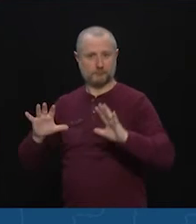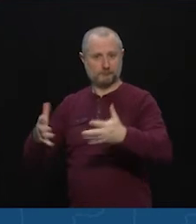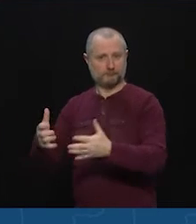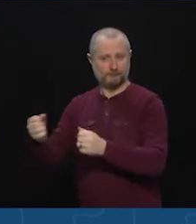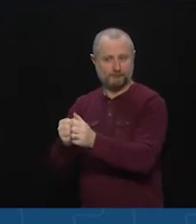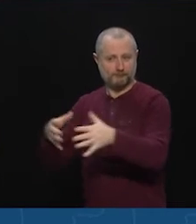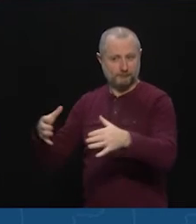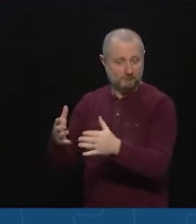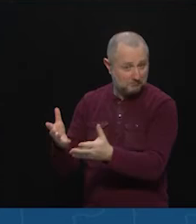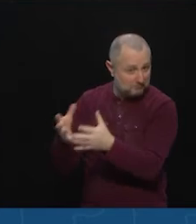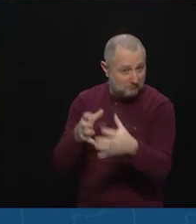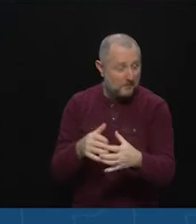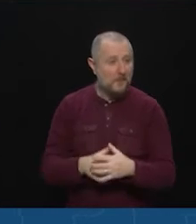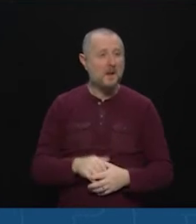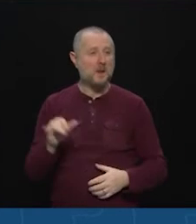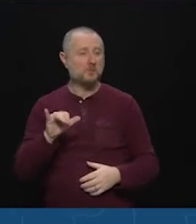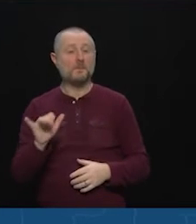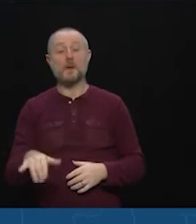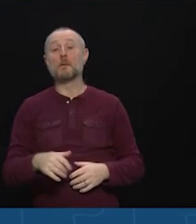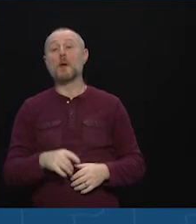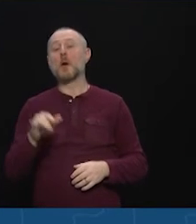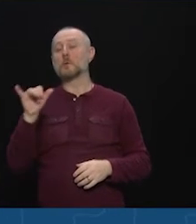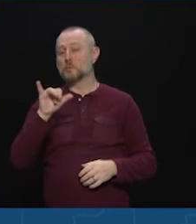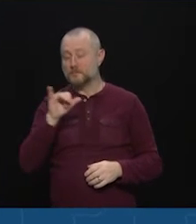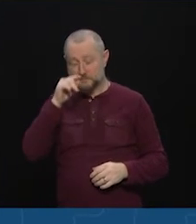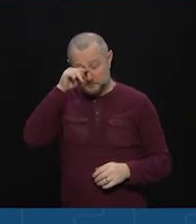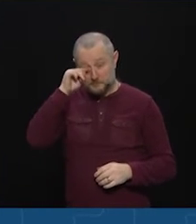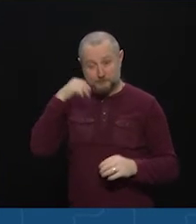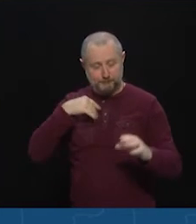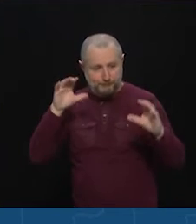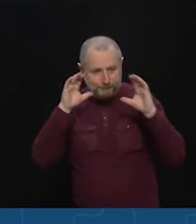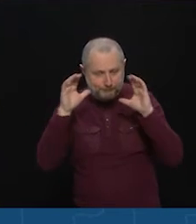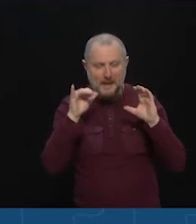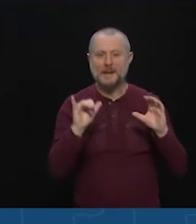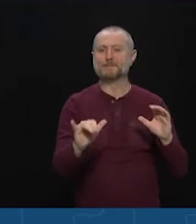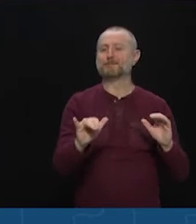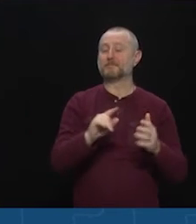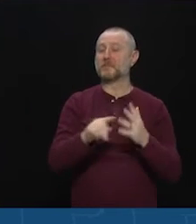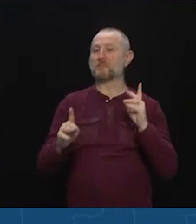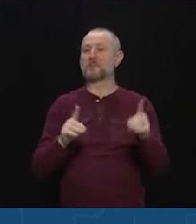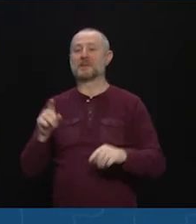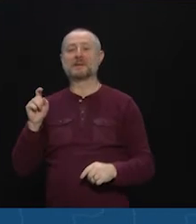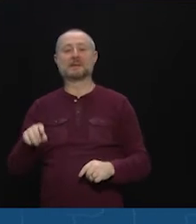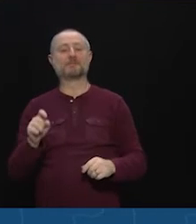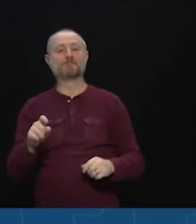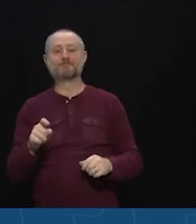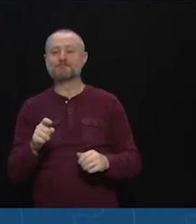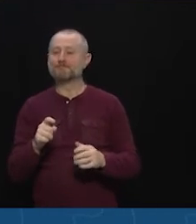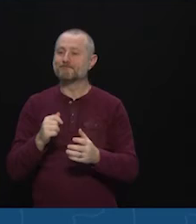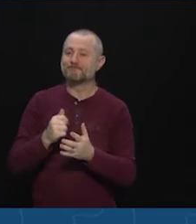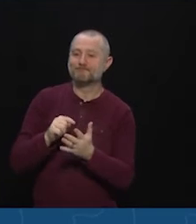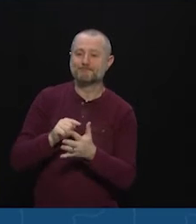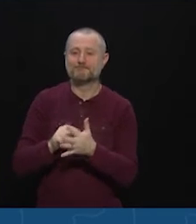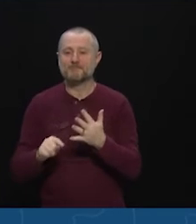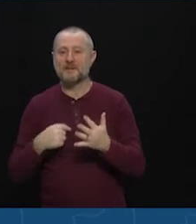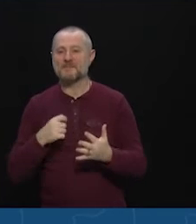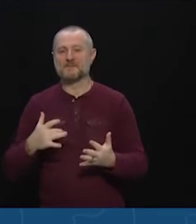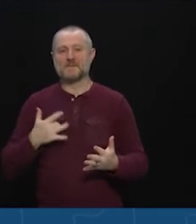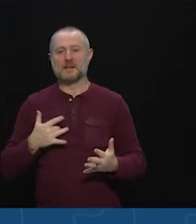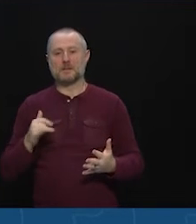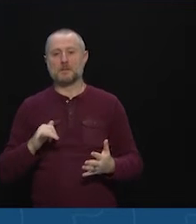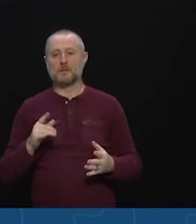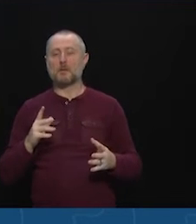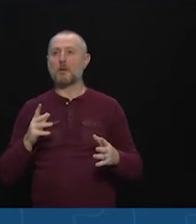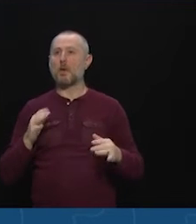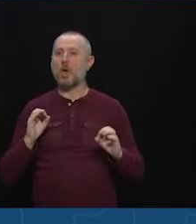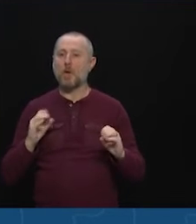of our state, they need some relief. People who finally saw their income start to go up just a little bit, all of a sudden at the same